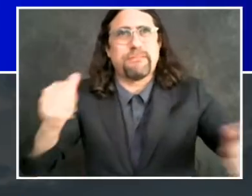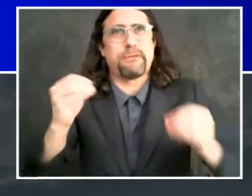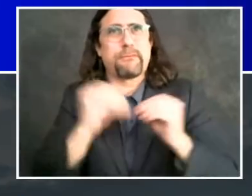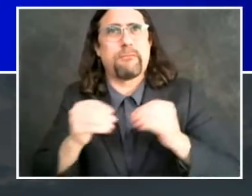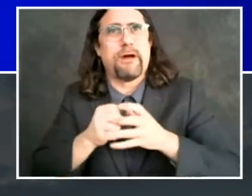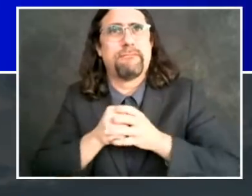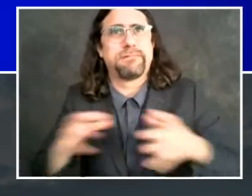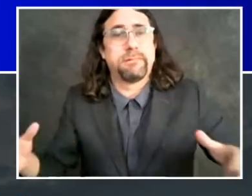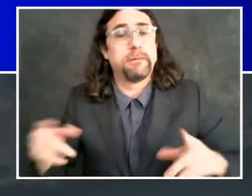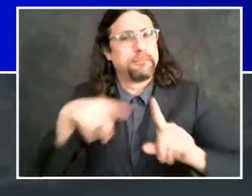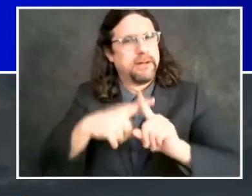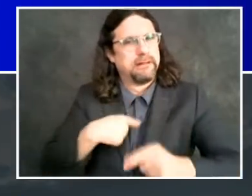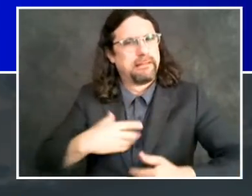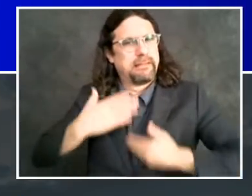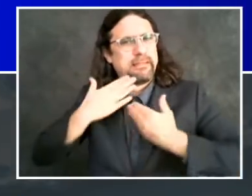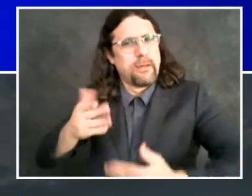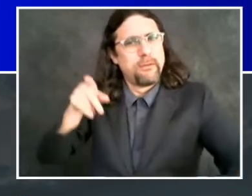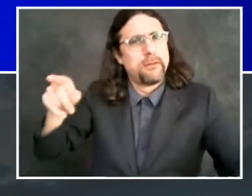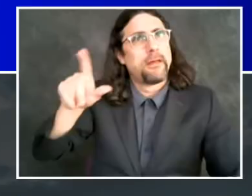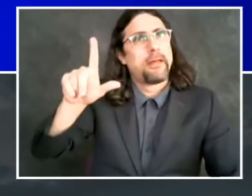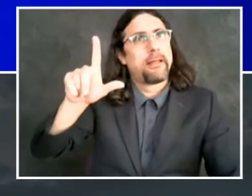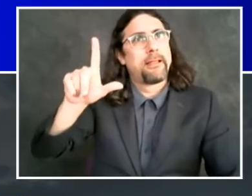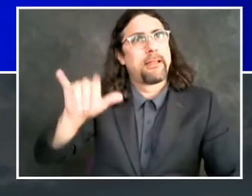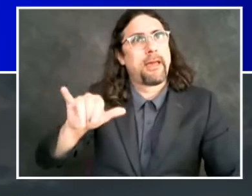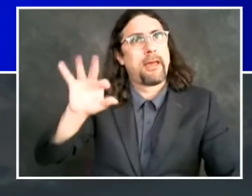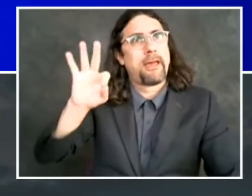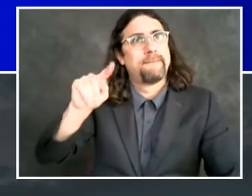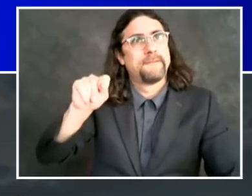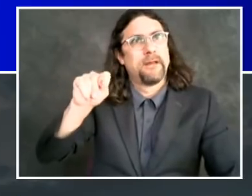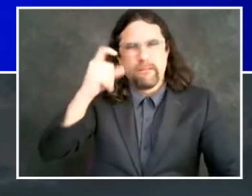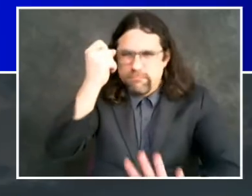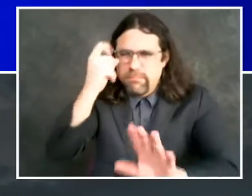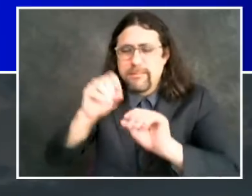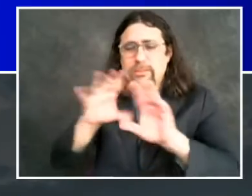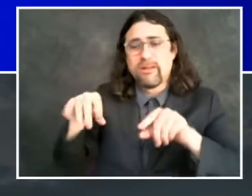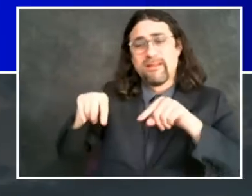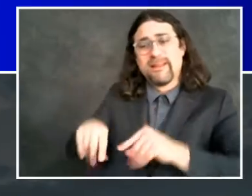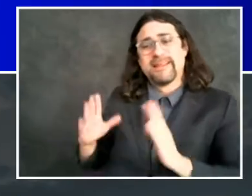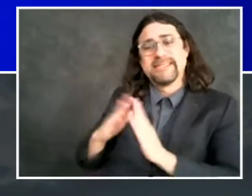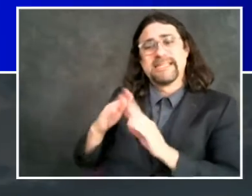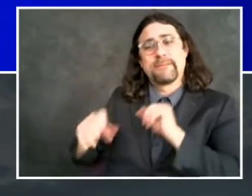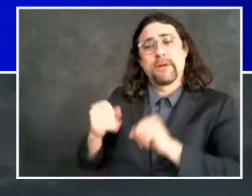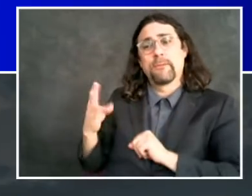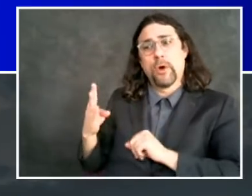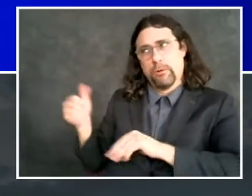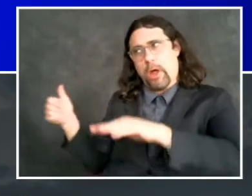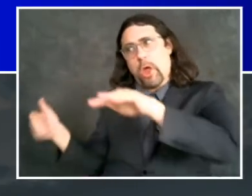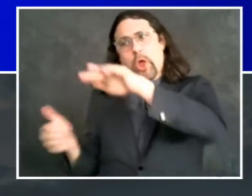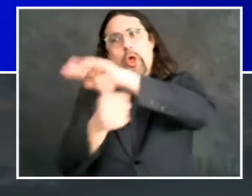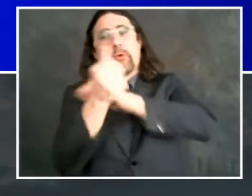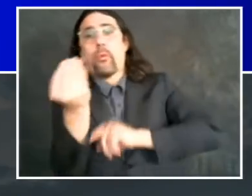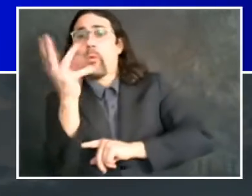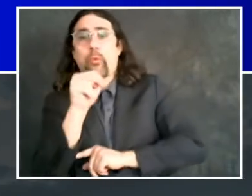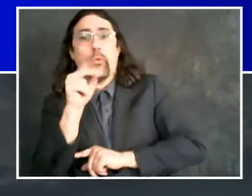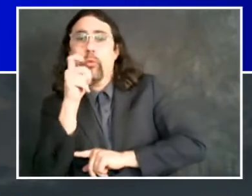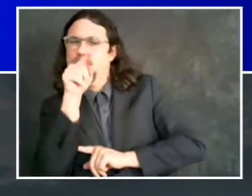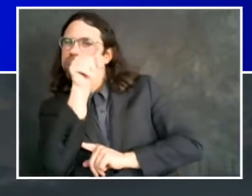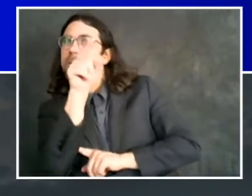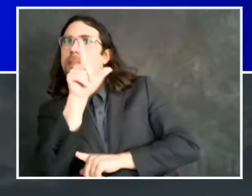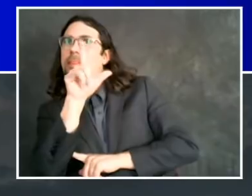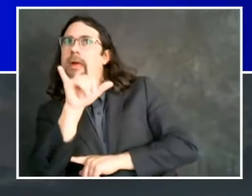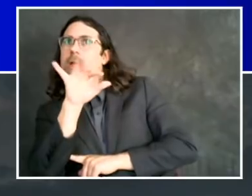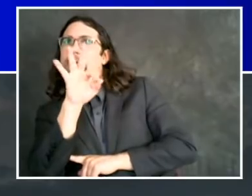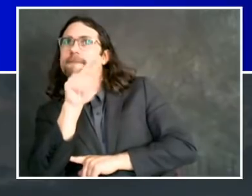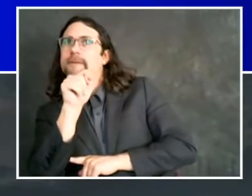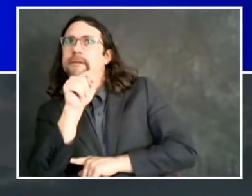Thanks to everyone at Citi for investing in this program. And again, MasterCard as well for investing in this program. We appreciate this initiative. This is going to make a